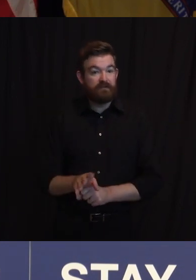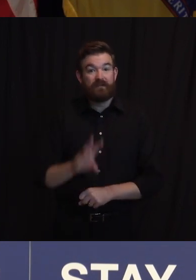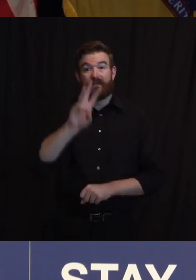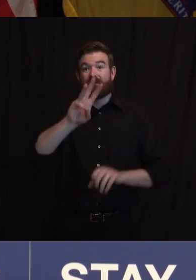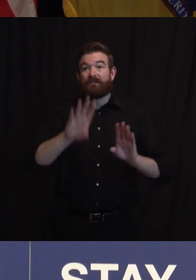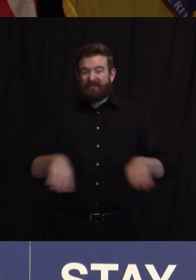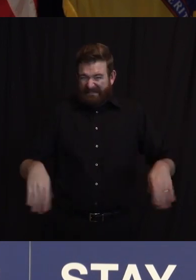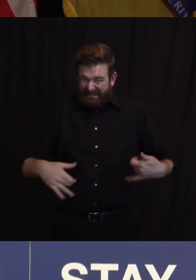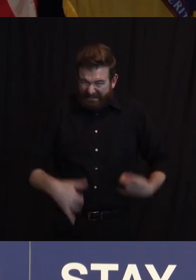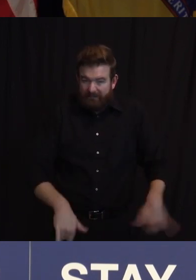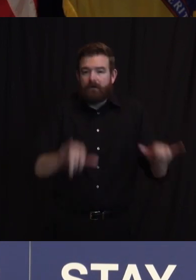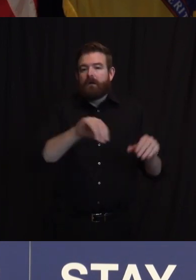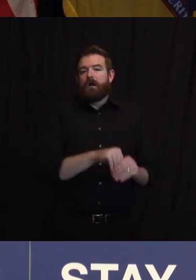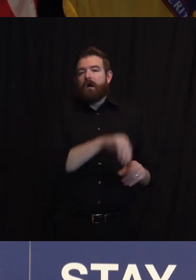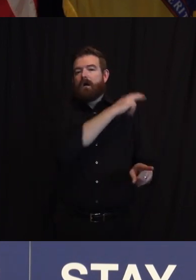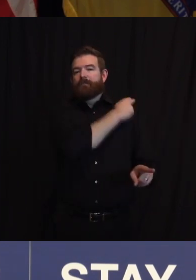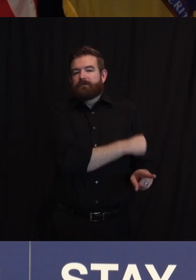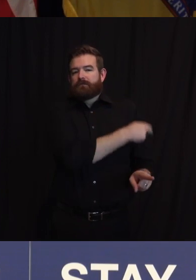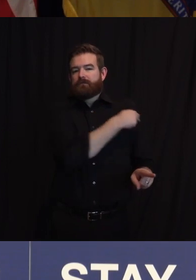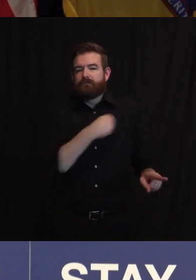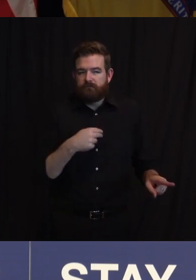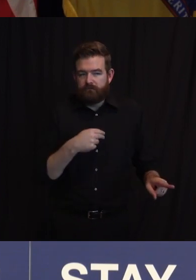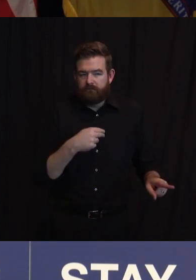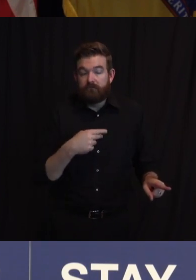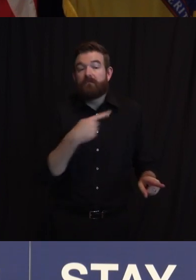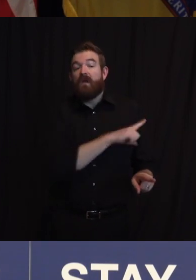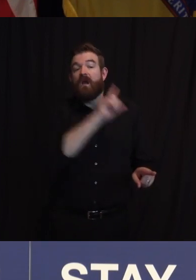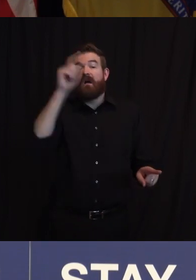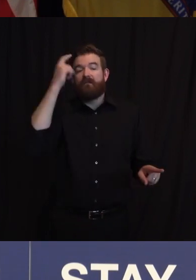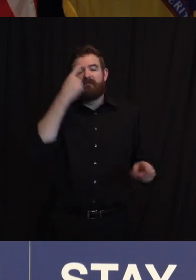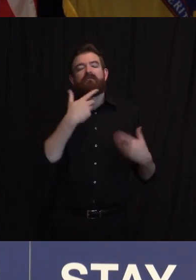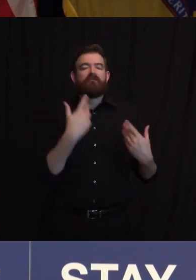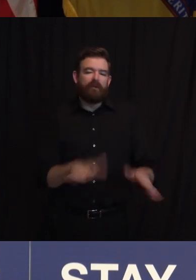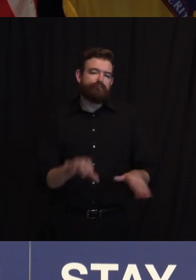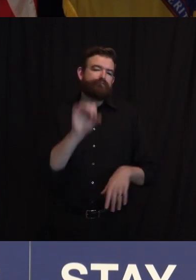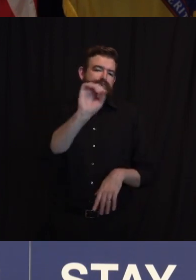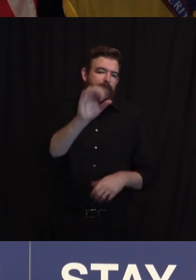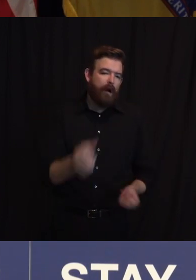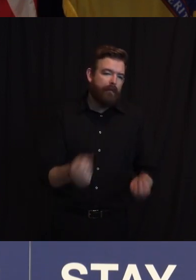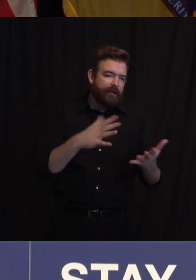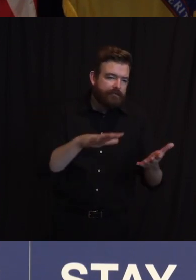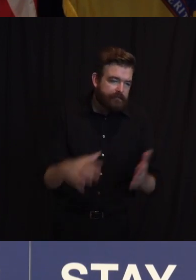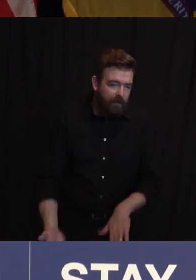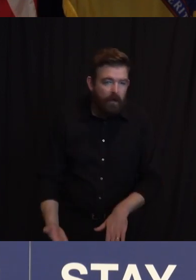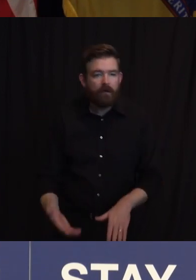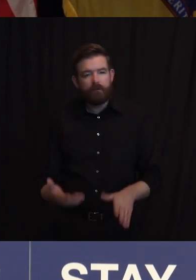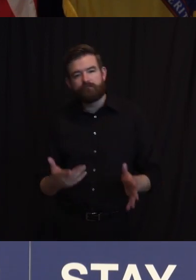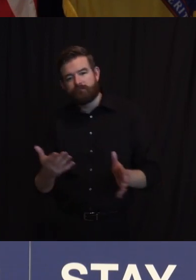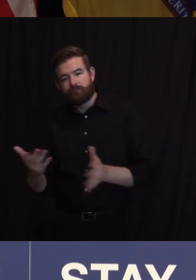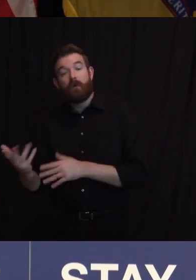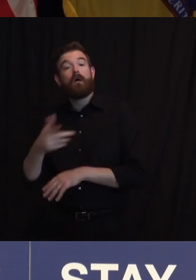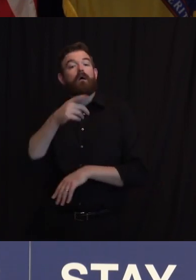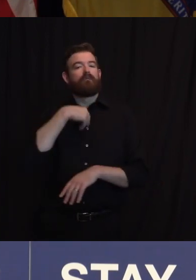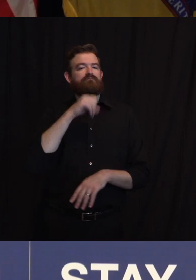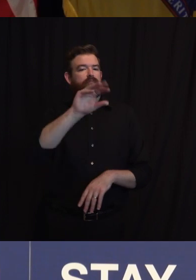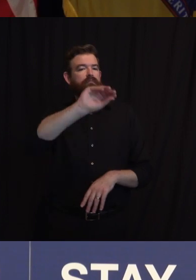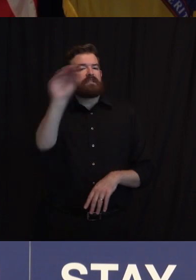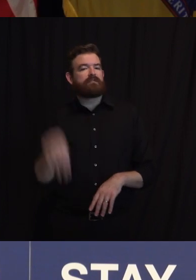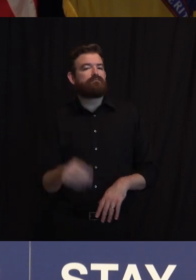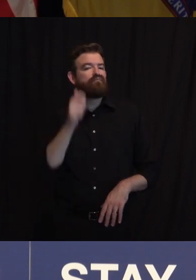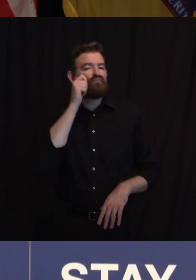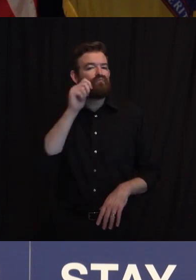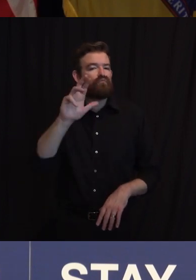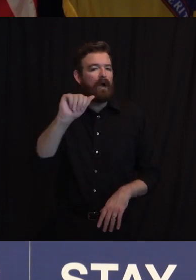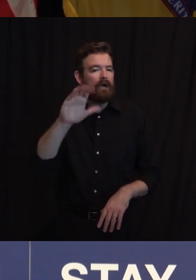governor reviewed the new cases and deaths reported today. In terms of deaths, the breakdown by race and ethnicity is as follows: